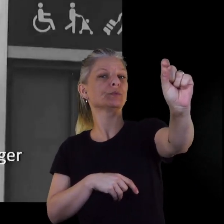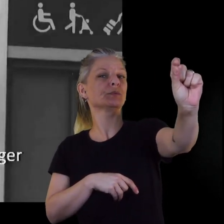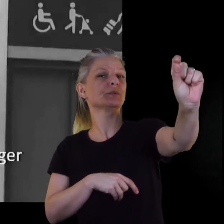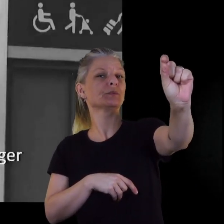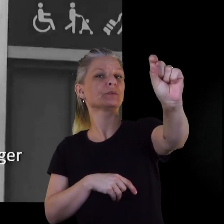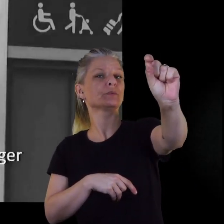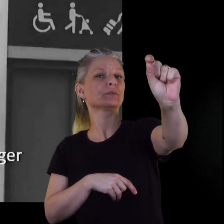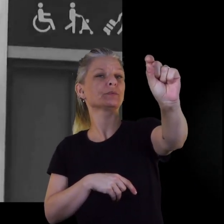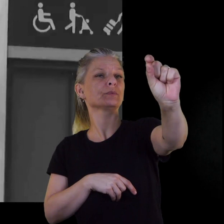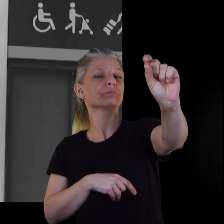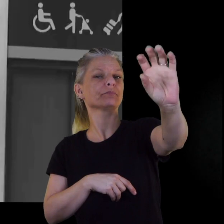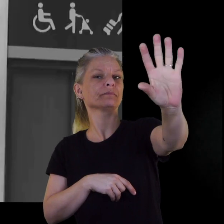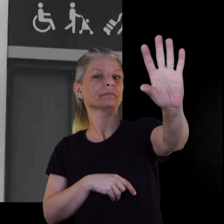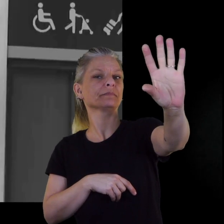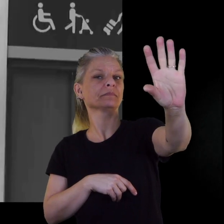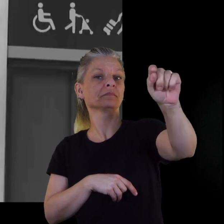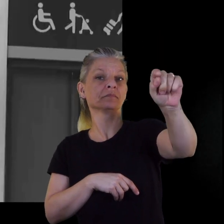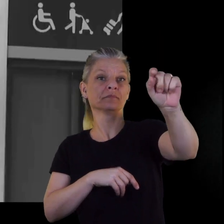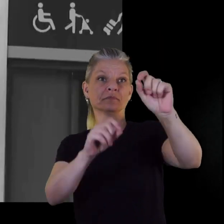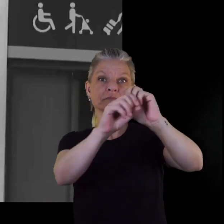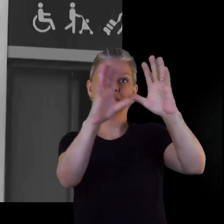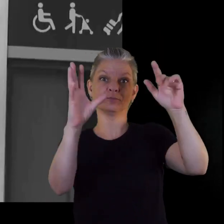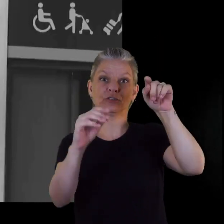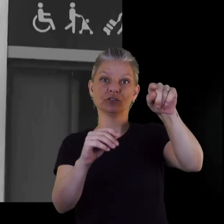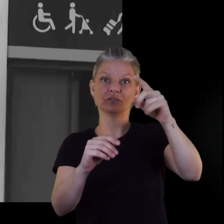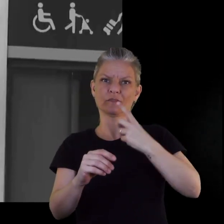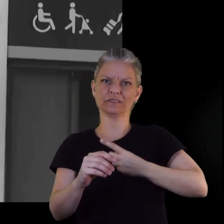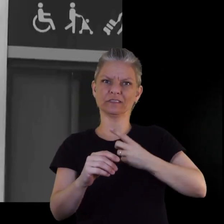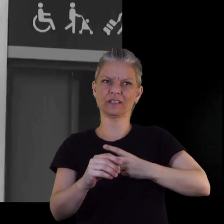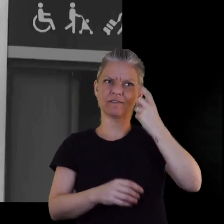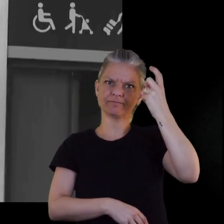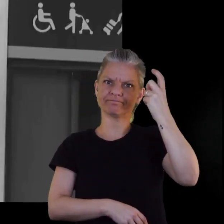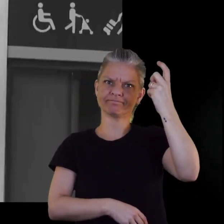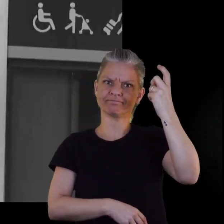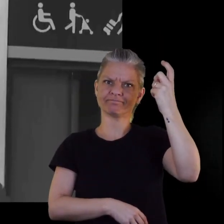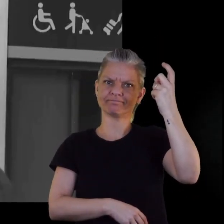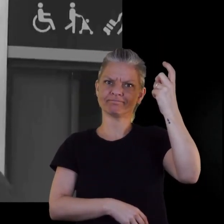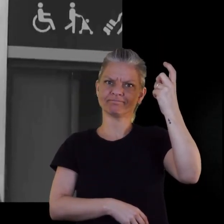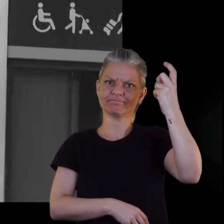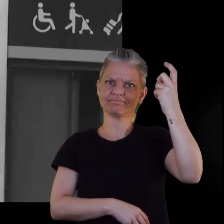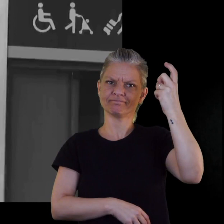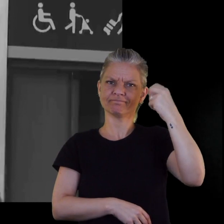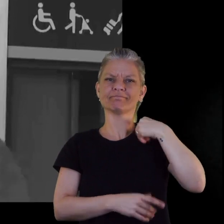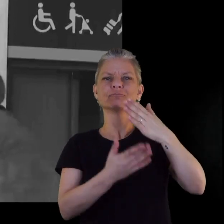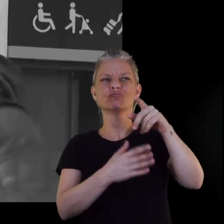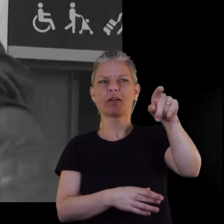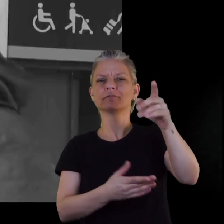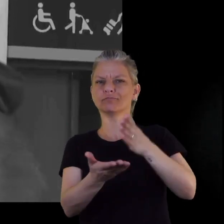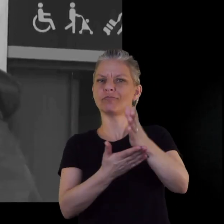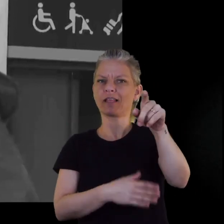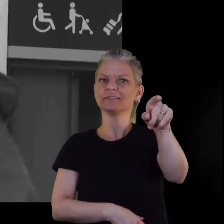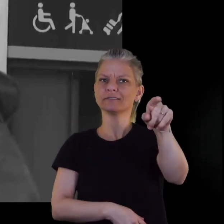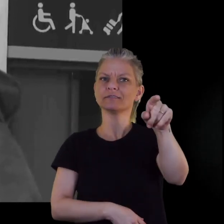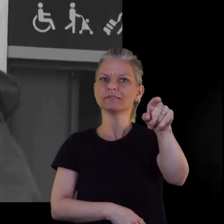frame for a glimpse. Glitch in the image of self is consistent, so I trust this flux is